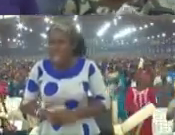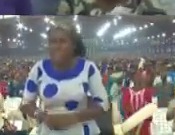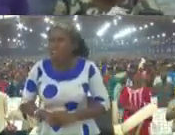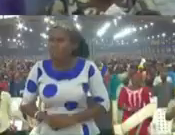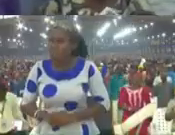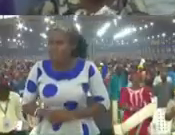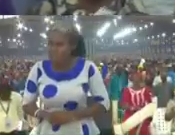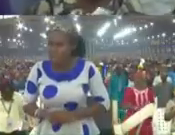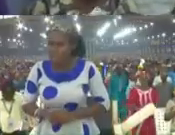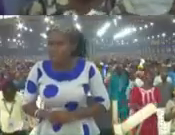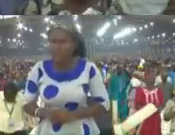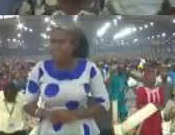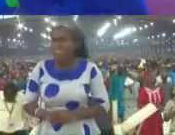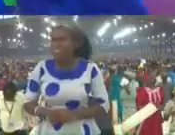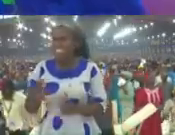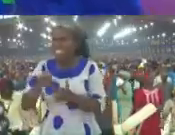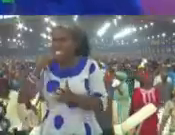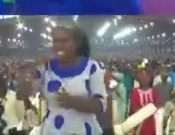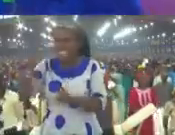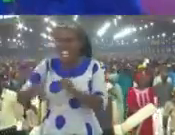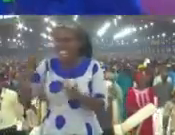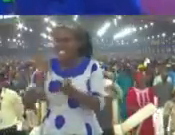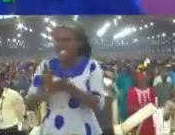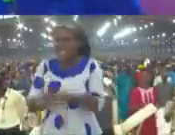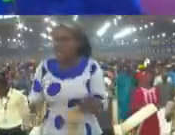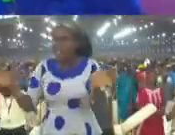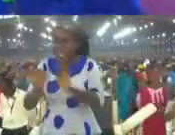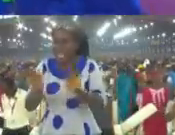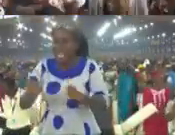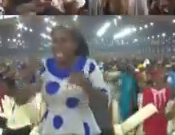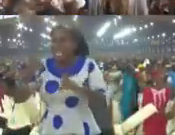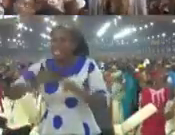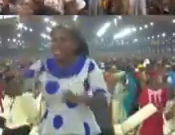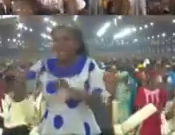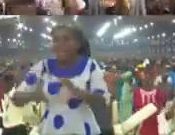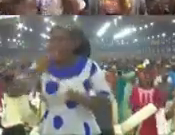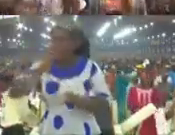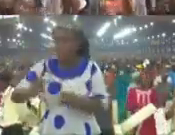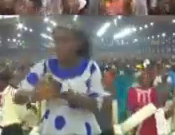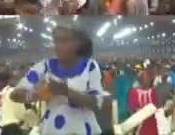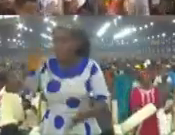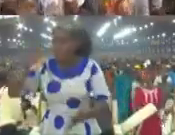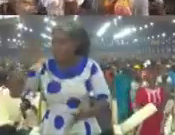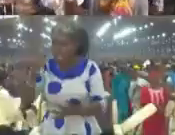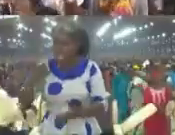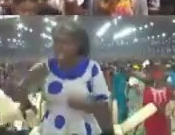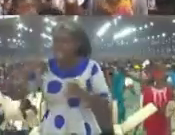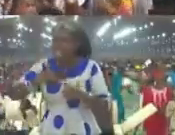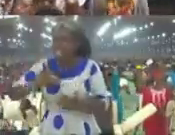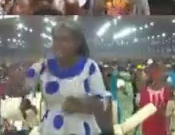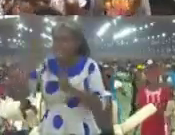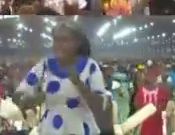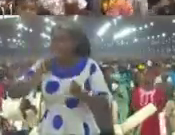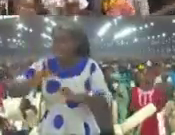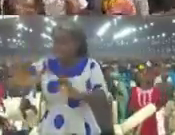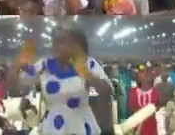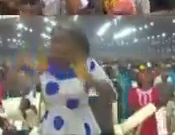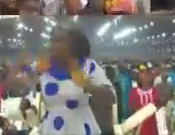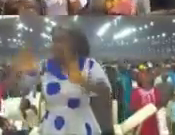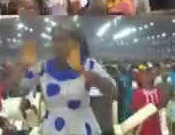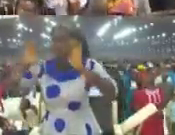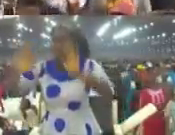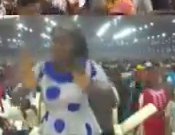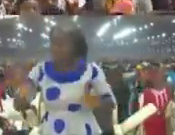It's the end that matters, Lord. Let my end be glorious. Let my end be wonderful. Let my